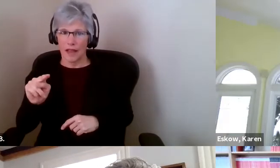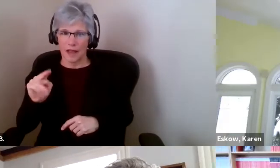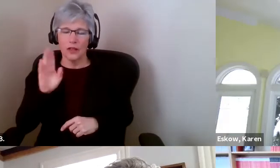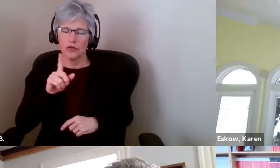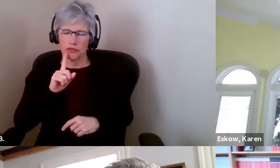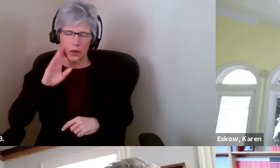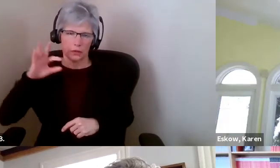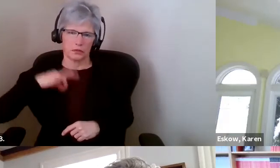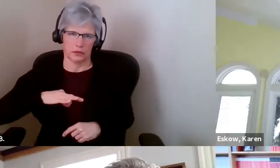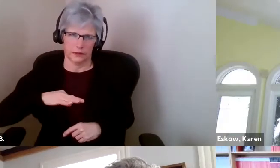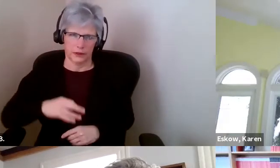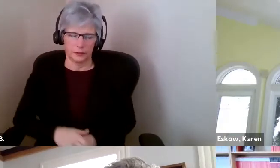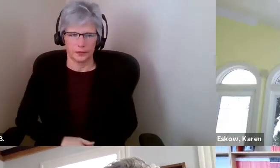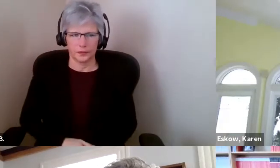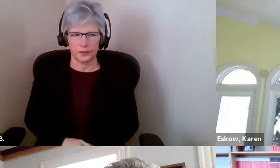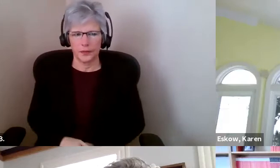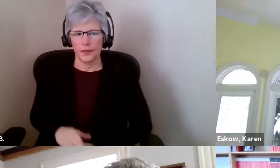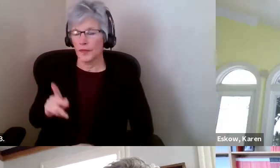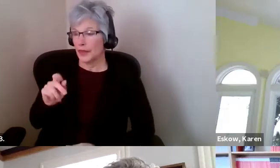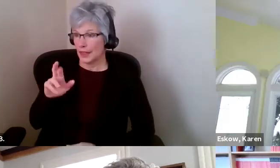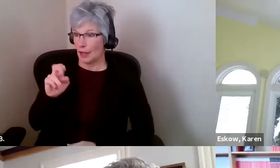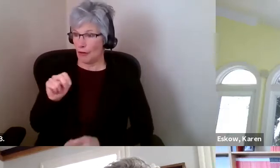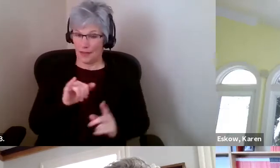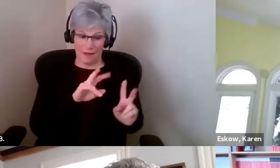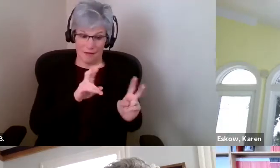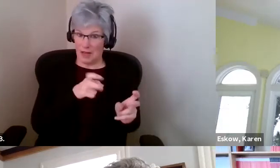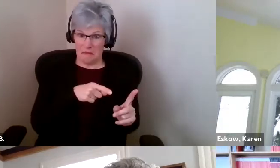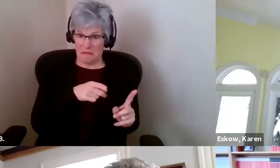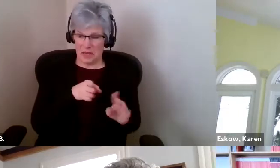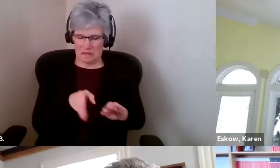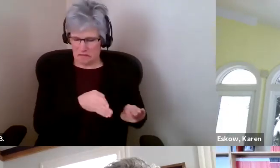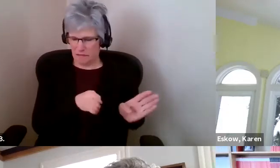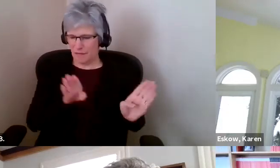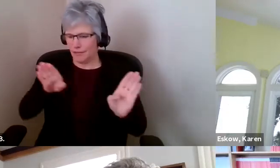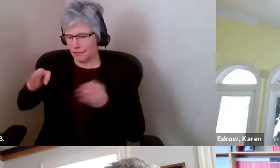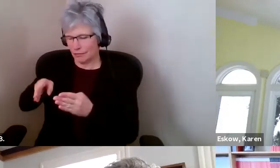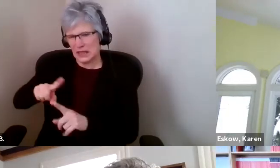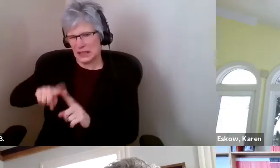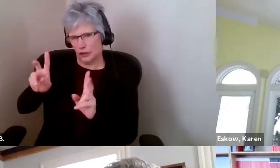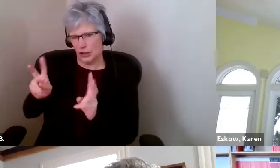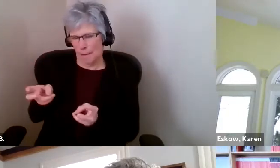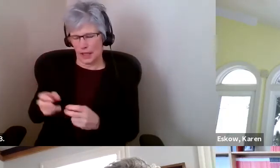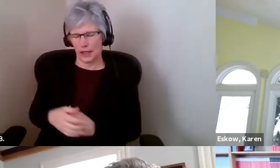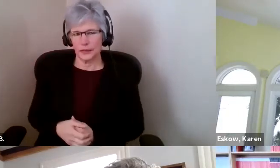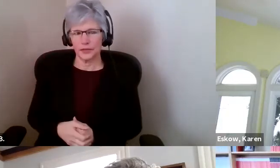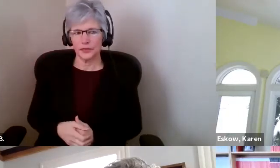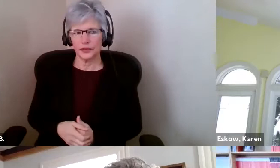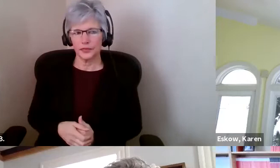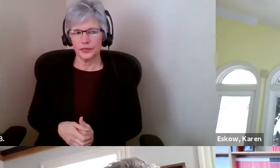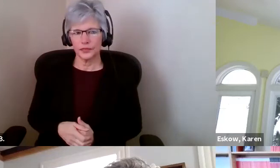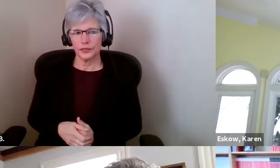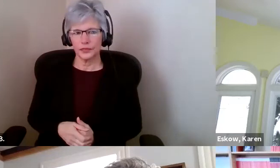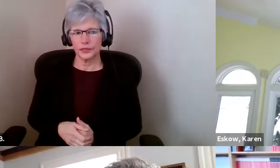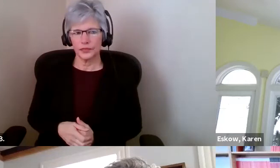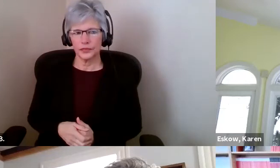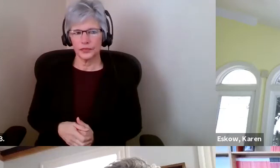So we're gonna shift topics a little bit, but we will come back to that because there's a couple questions in front of me. This question is